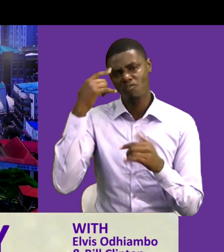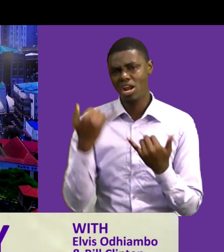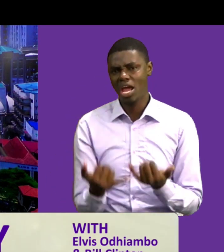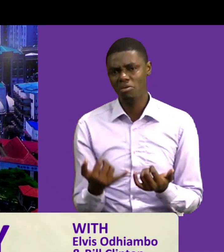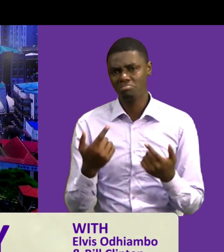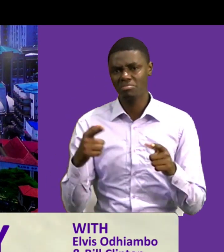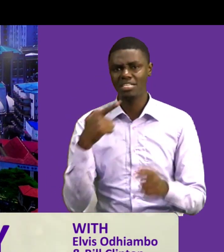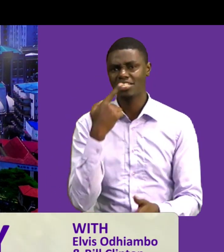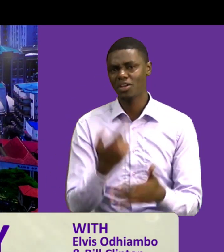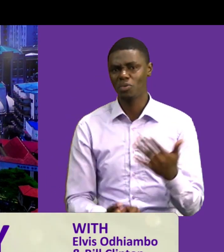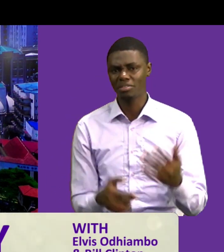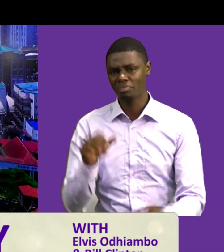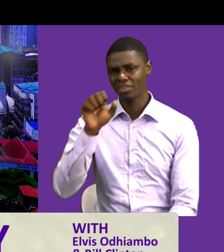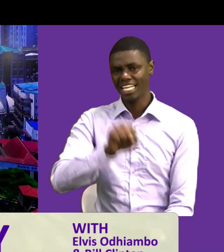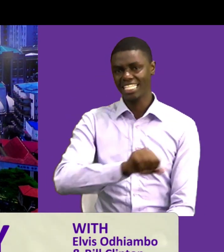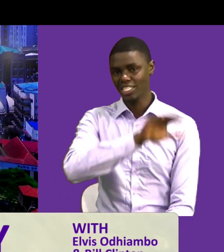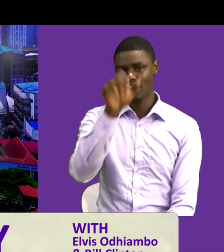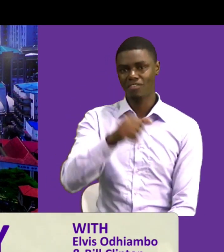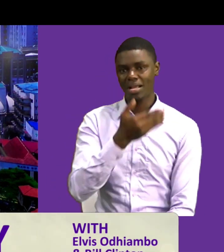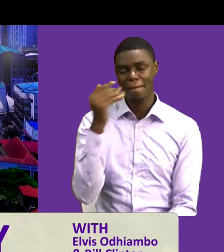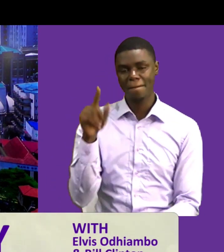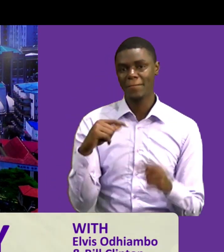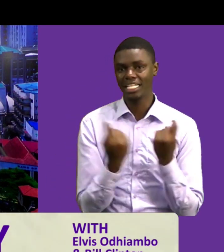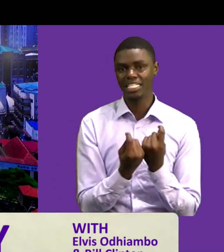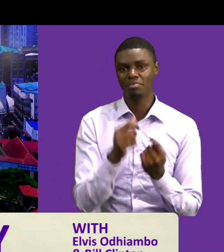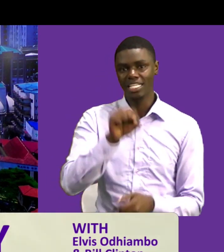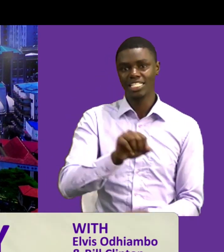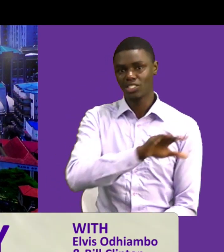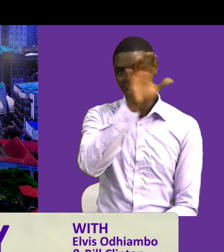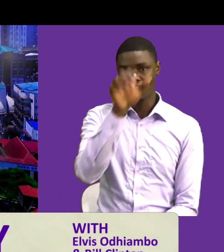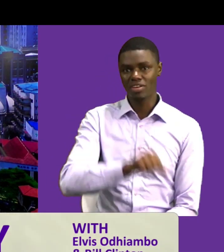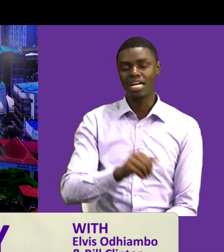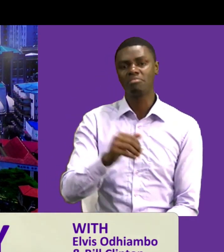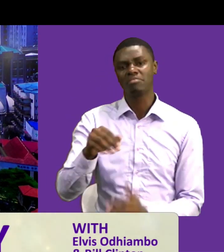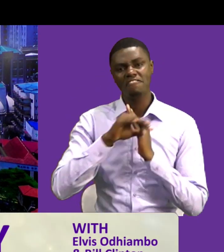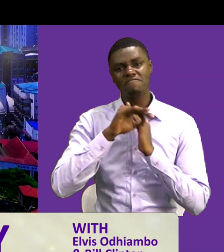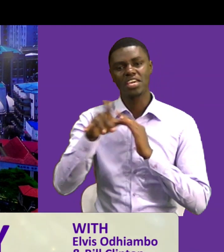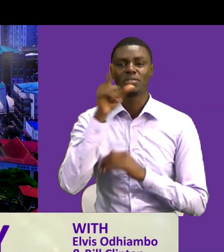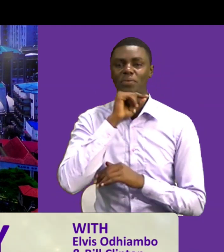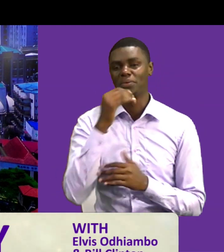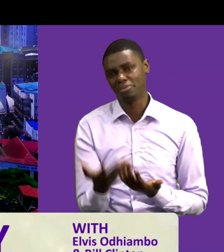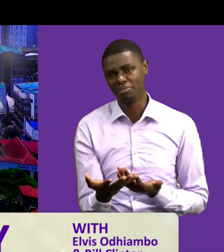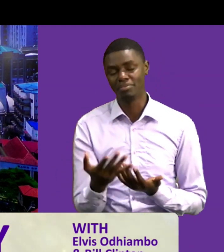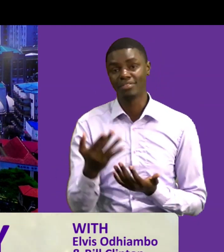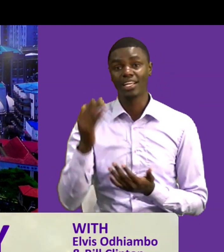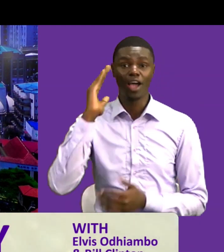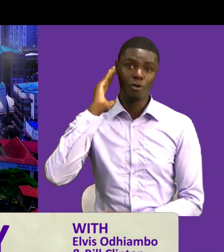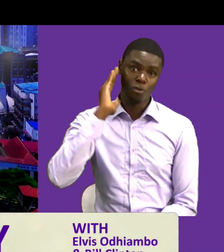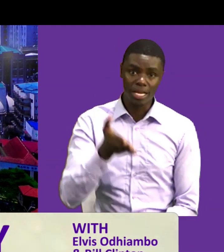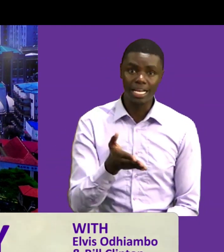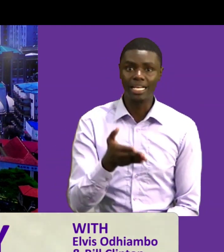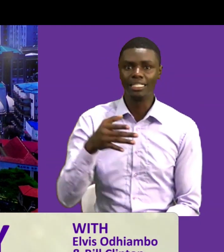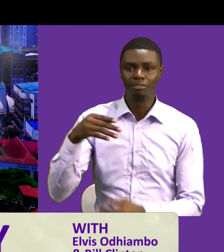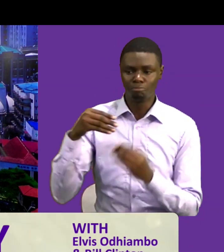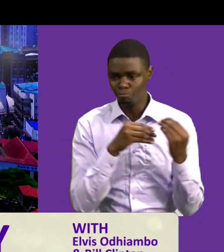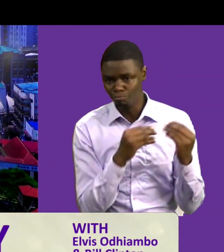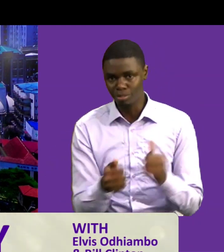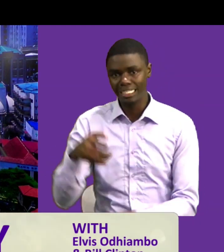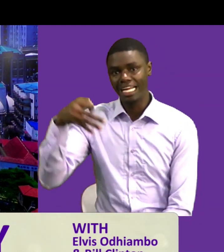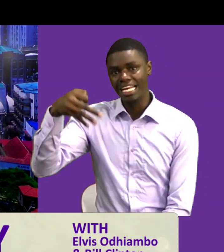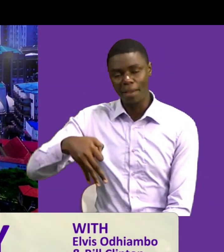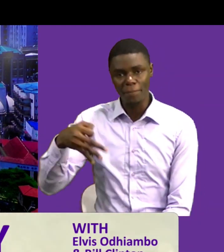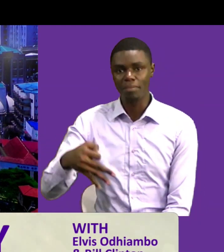say South Africa are a better team. South Africa are an enormous team. They will just beat